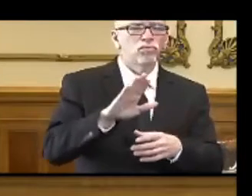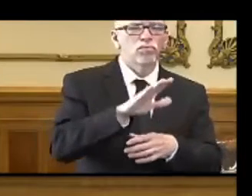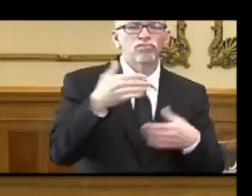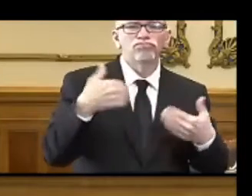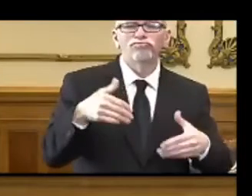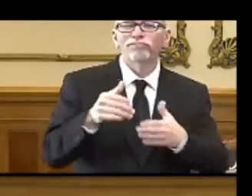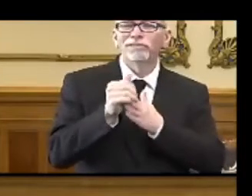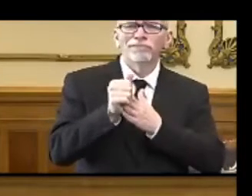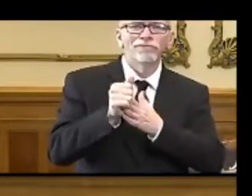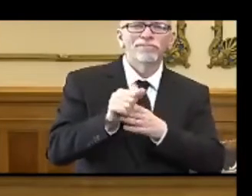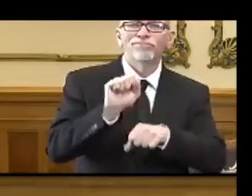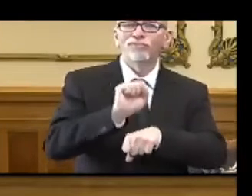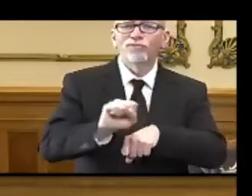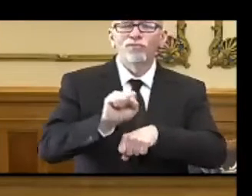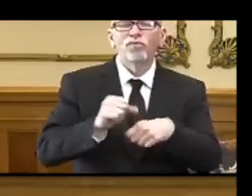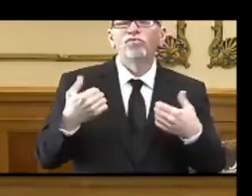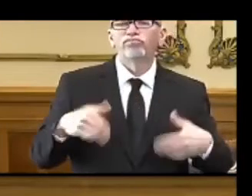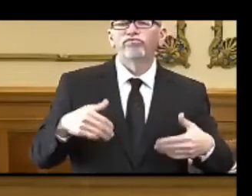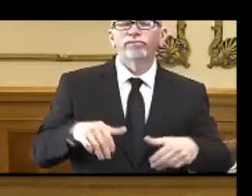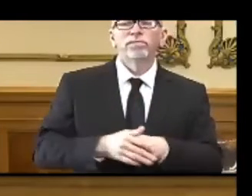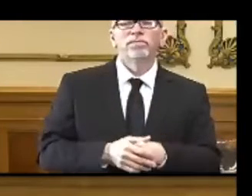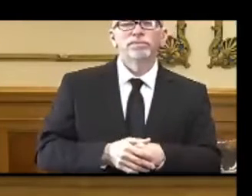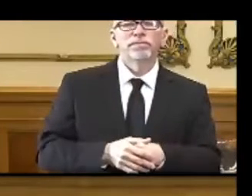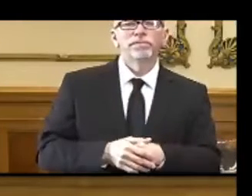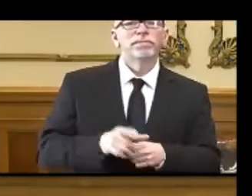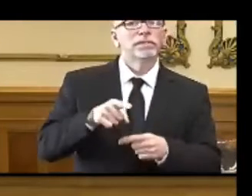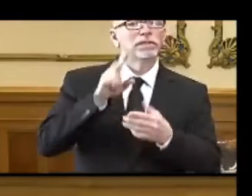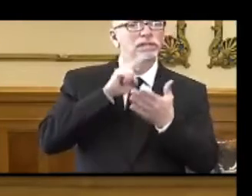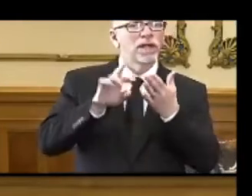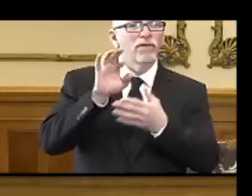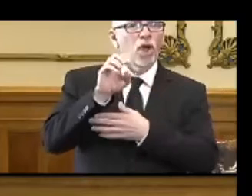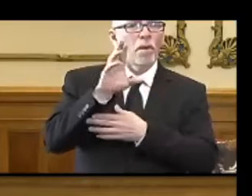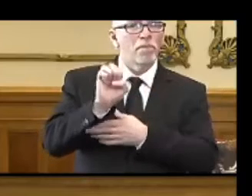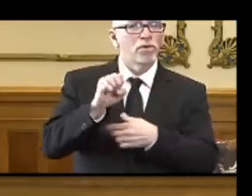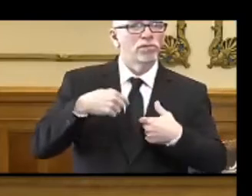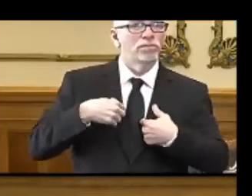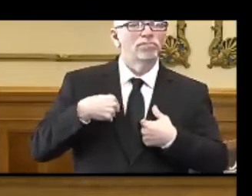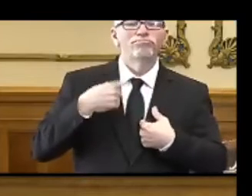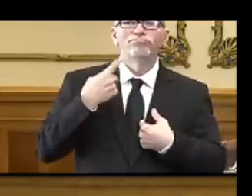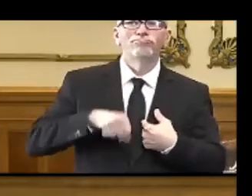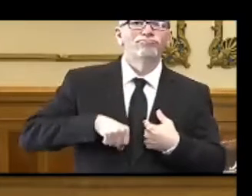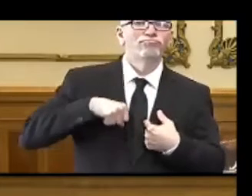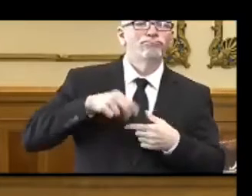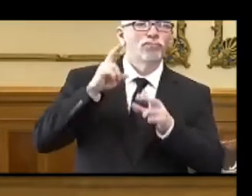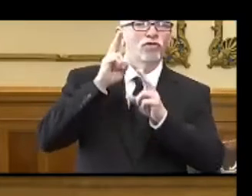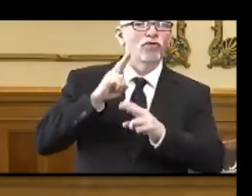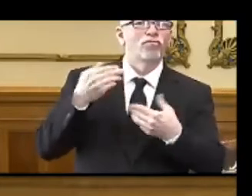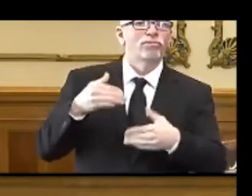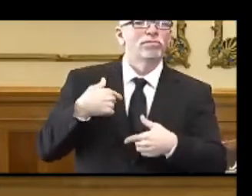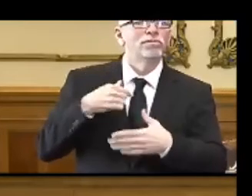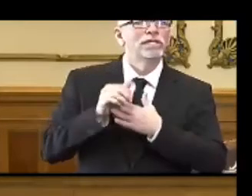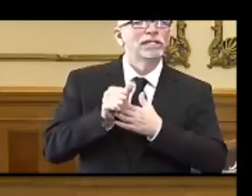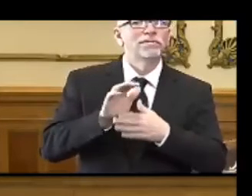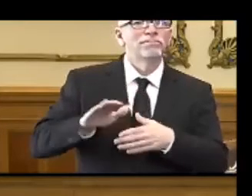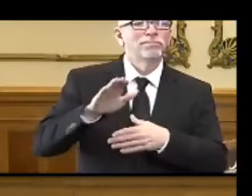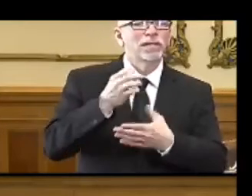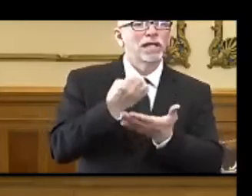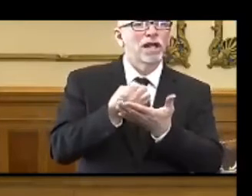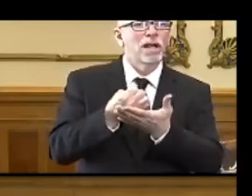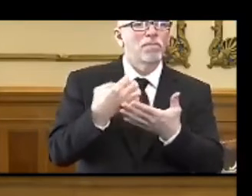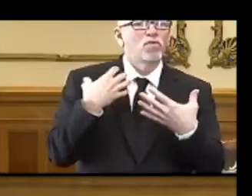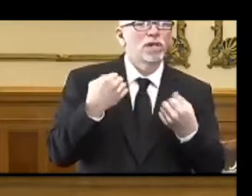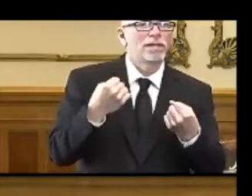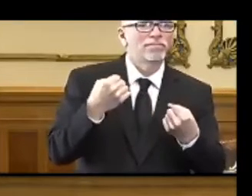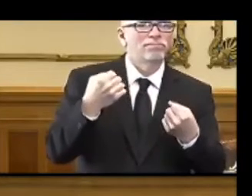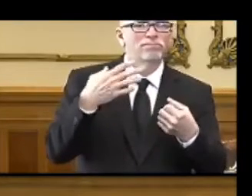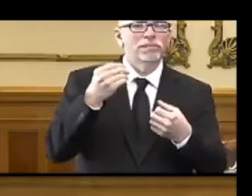your endless work. As your Secretary of Commerce, I could not be more proud and honored to lead Indiana's economic relief and recovery